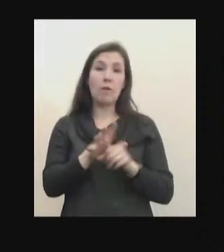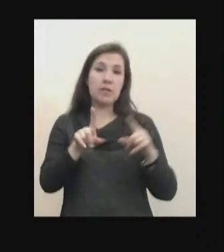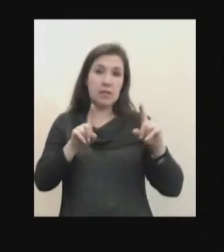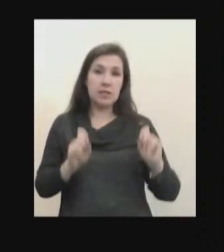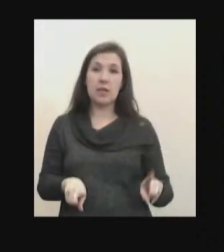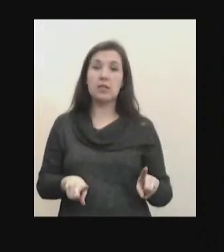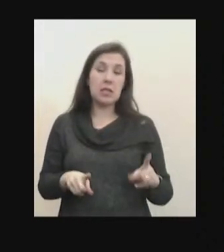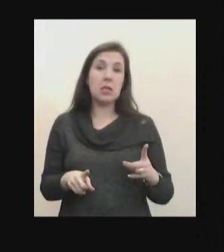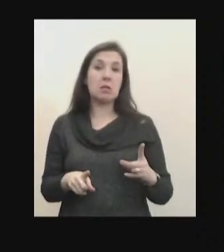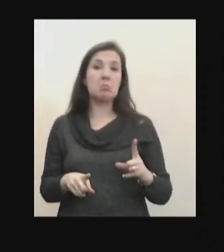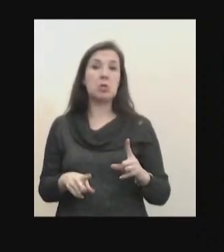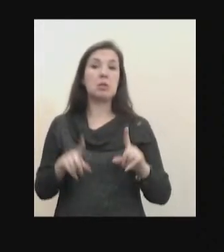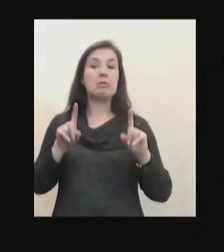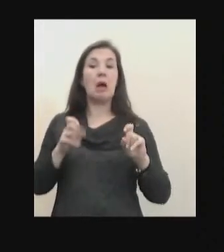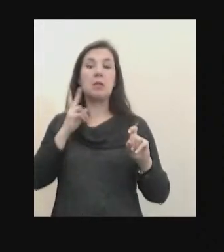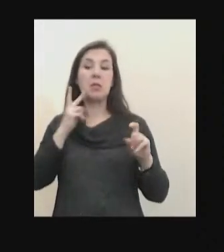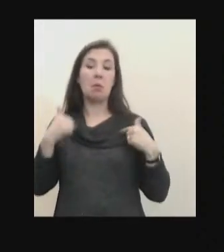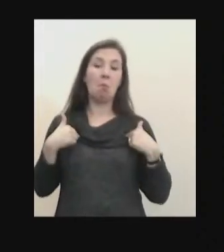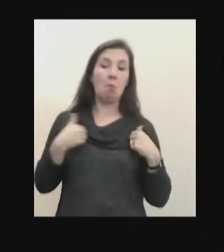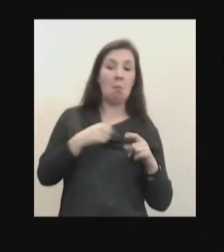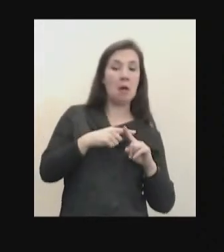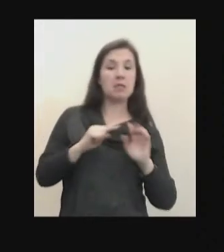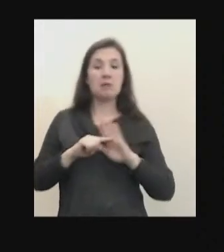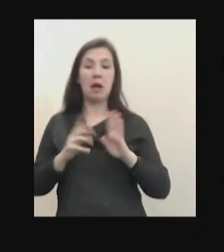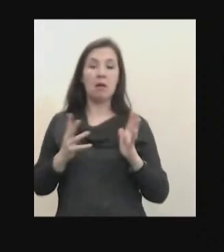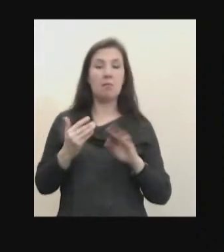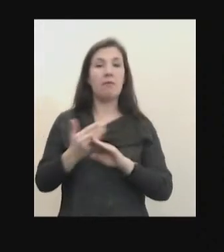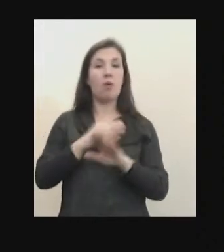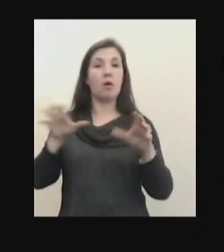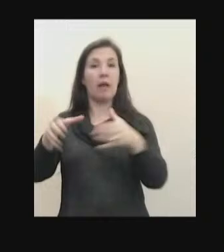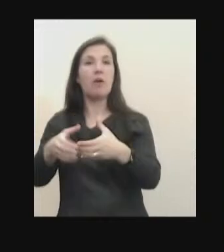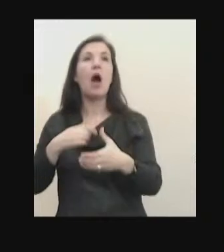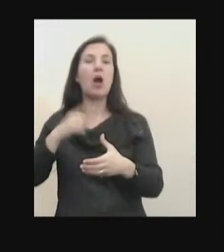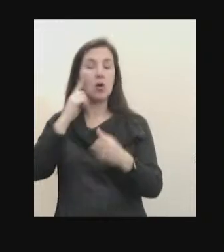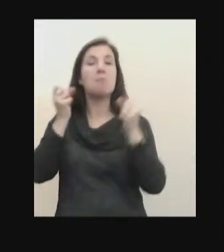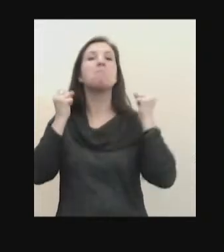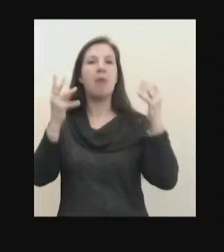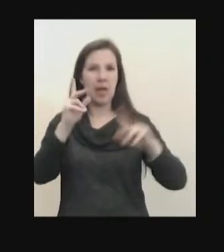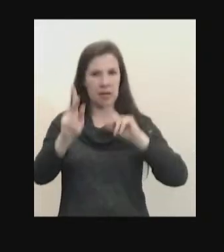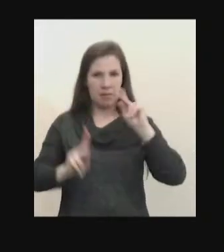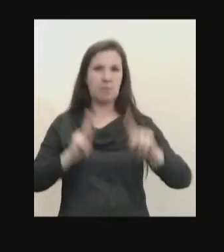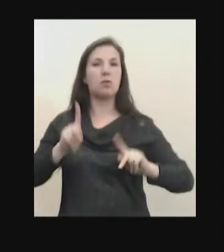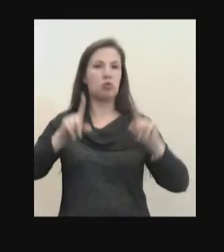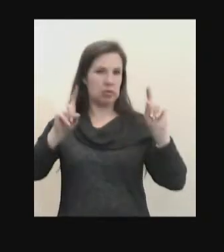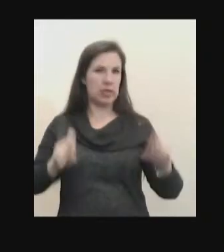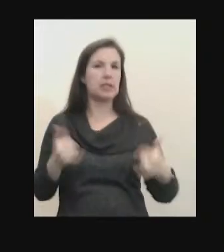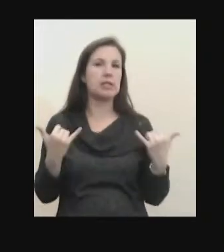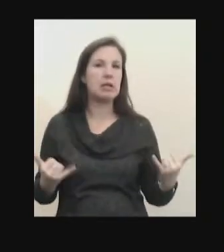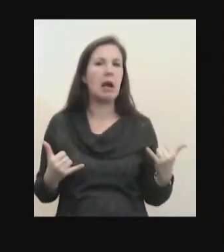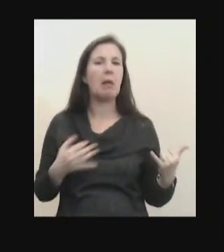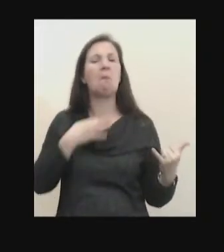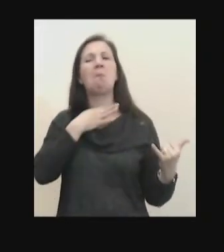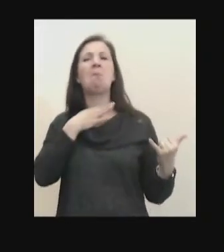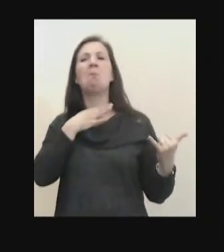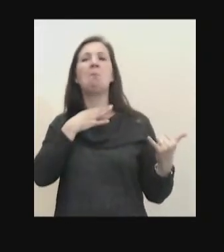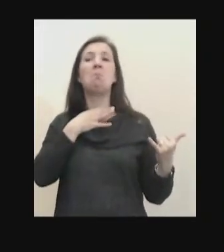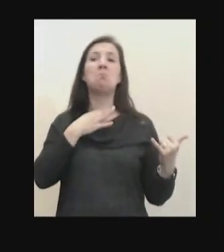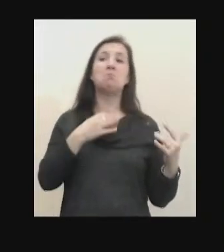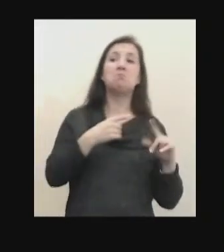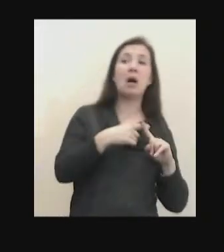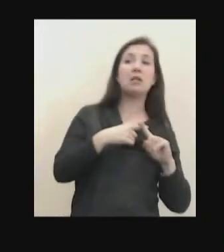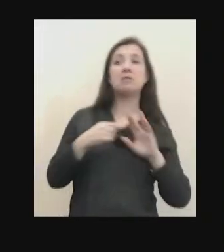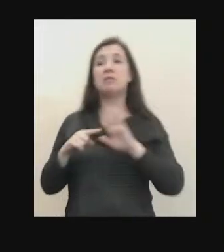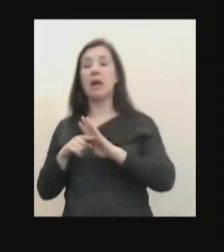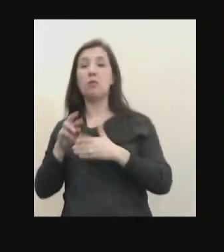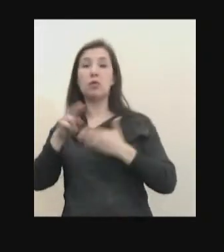status before you gather. There's a lot of people I heard today that are getting tested today. wanting to know their status so they get the results by tomorrow.